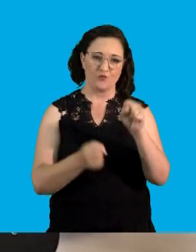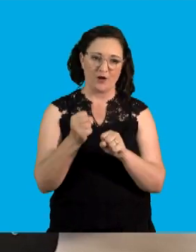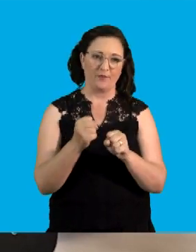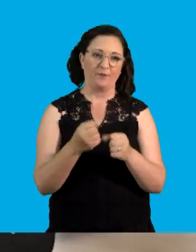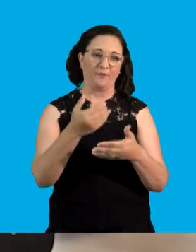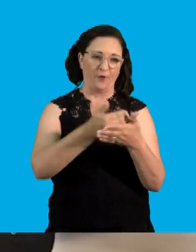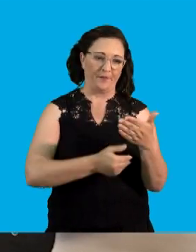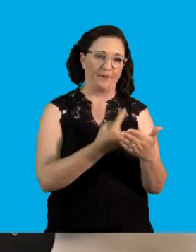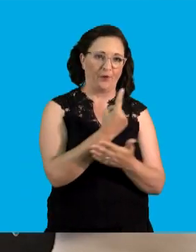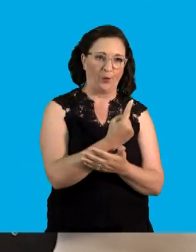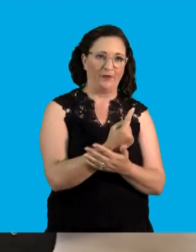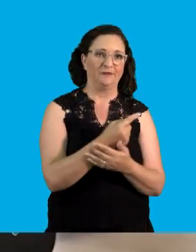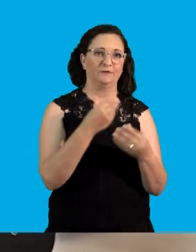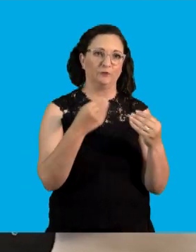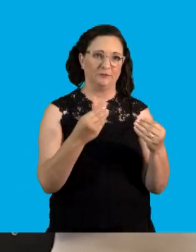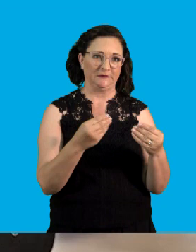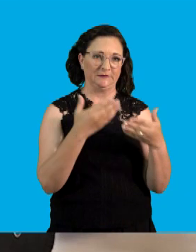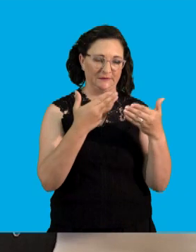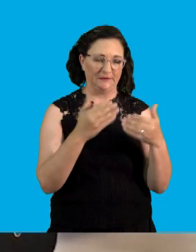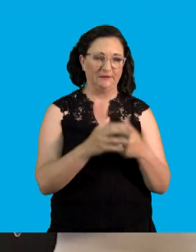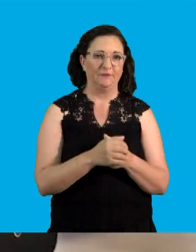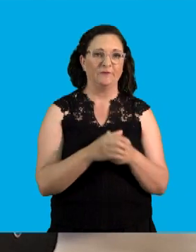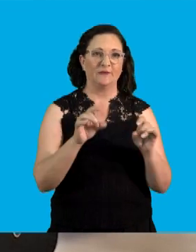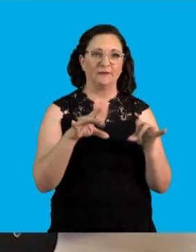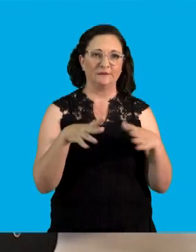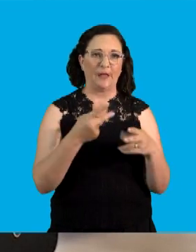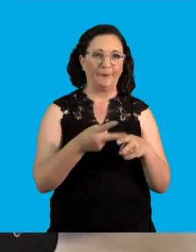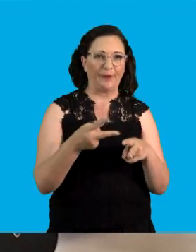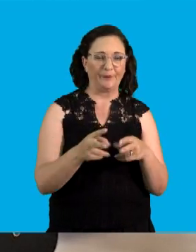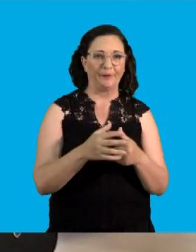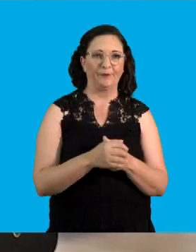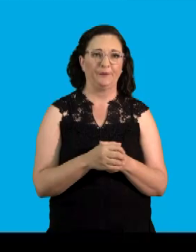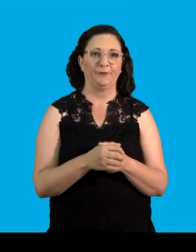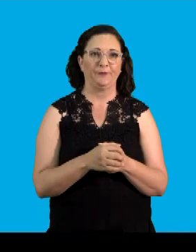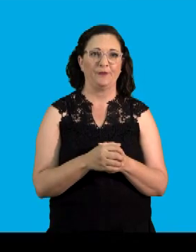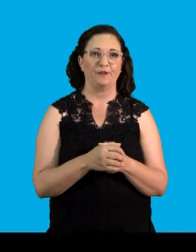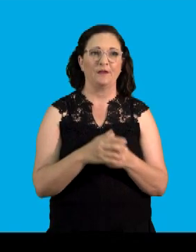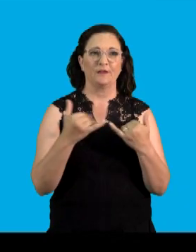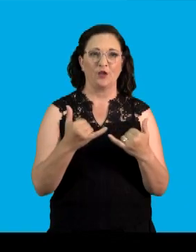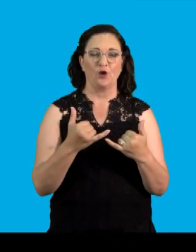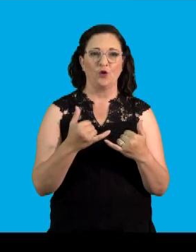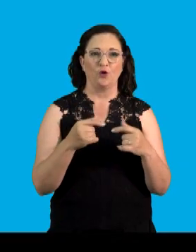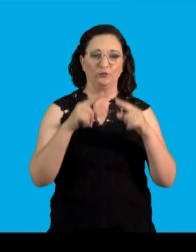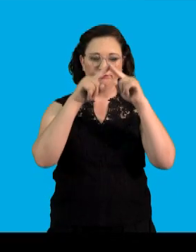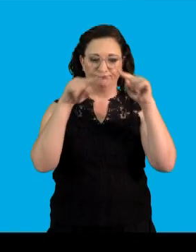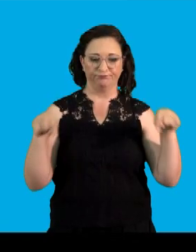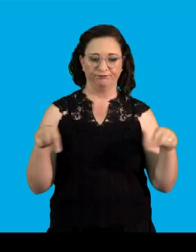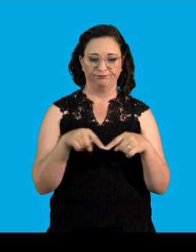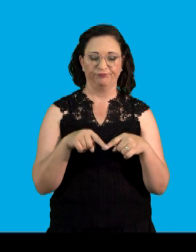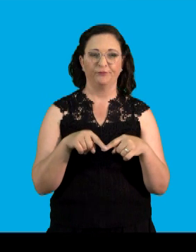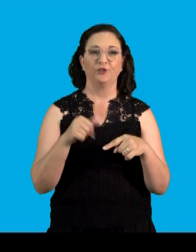1 exam. So this is an exam prep. As you know, you are writing out of